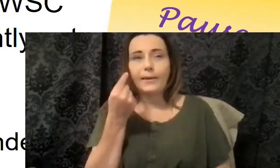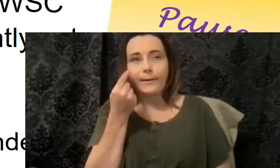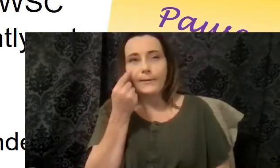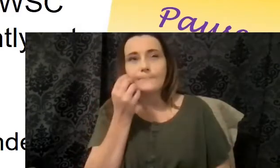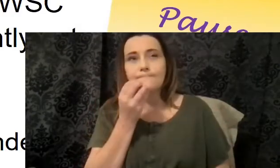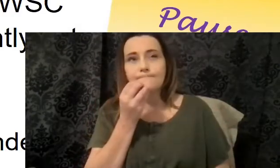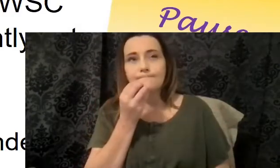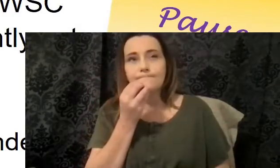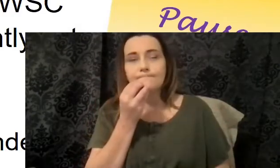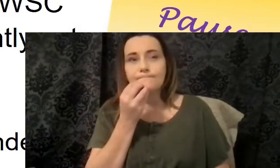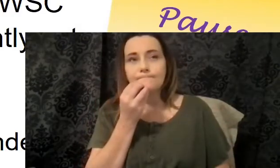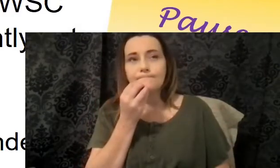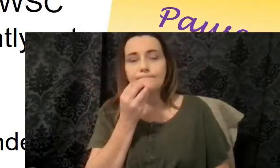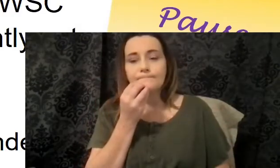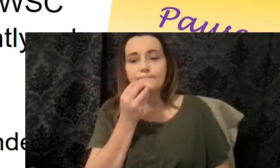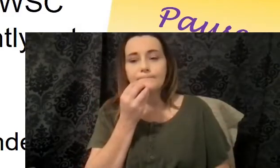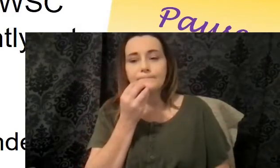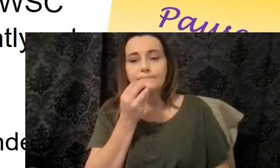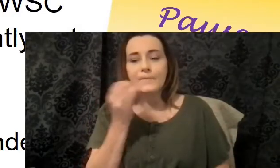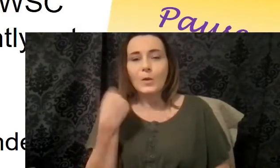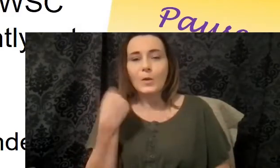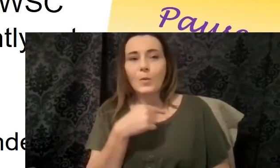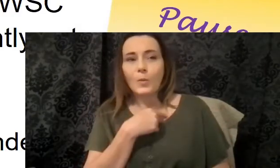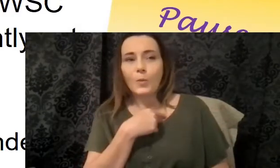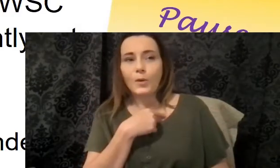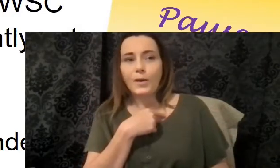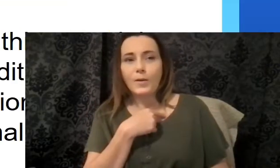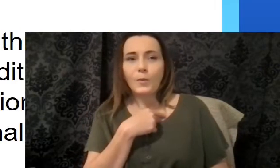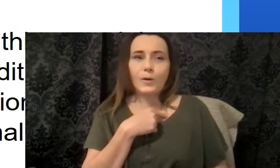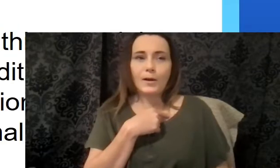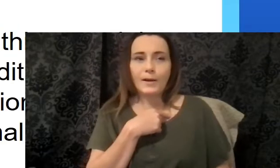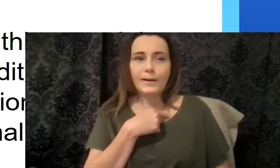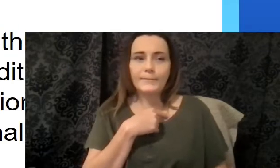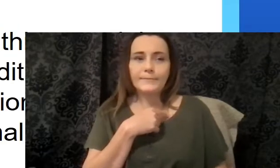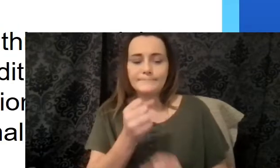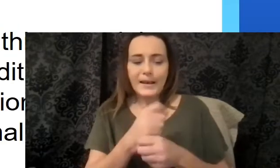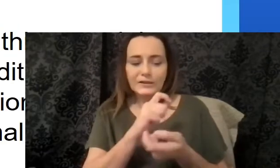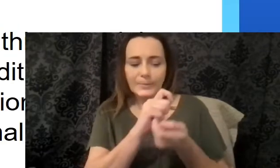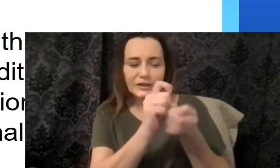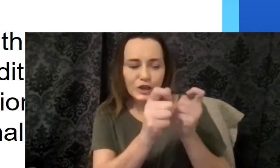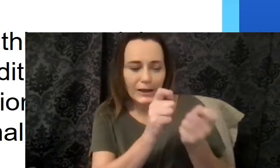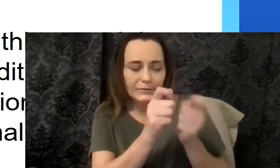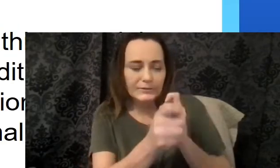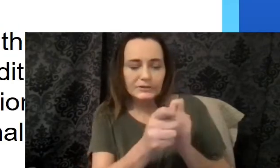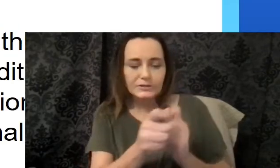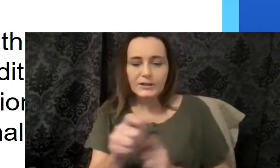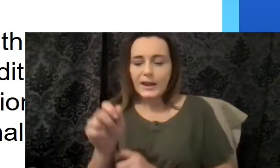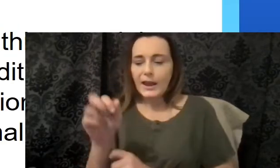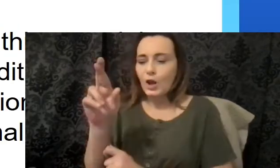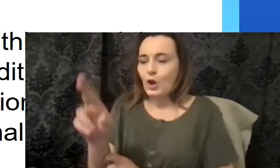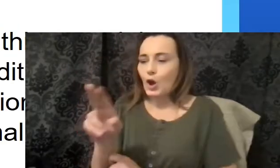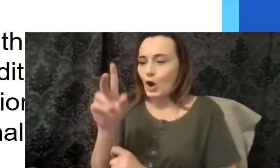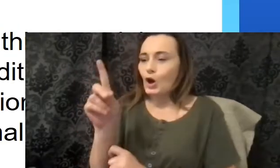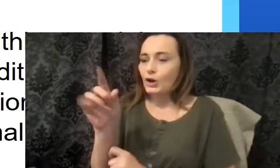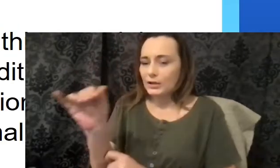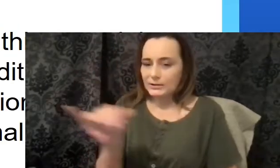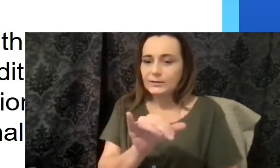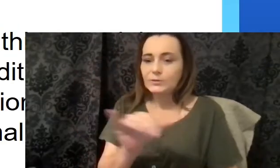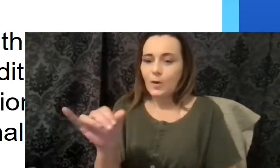like we would lose some adjustment, and regional delegates as well were